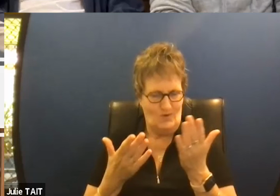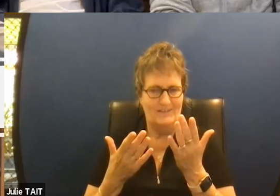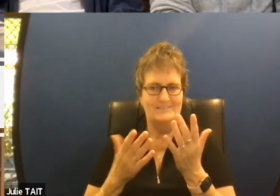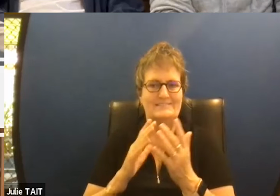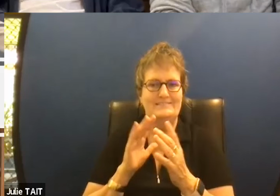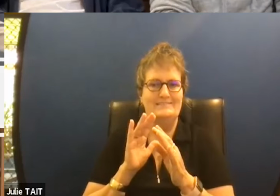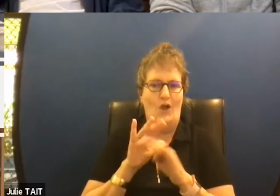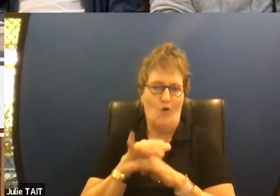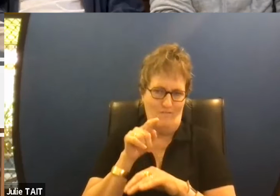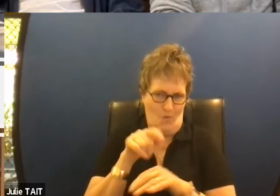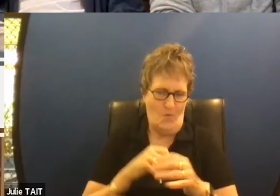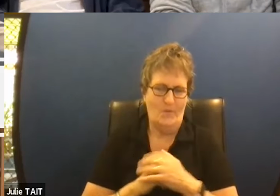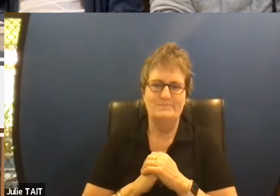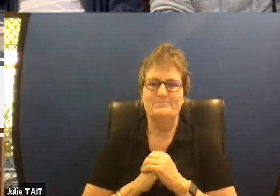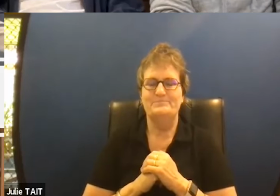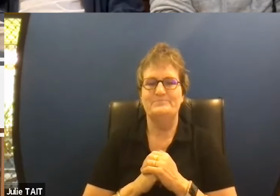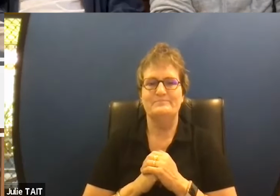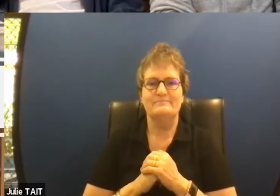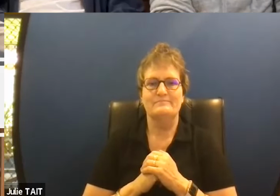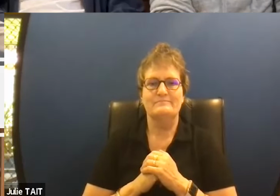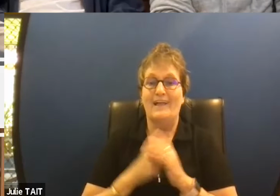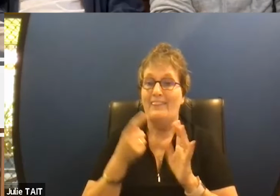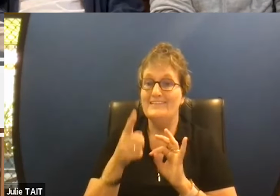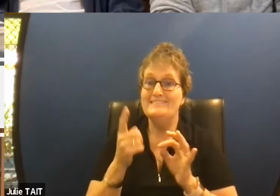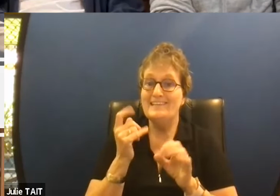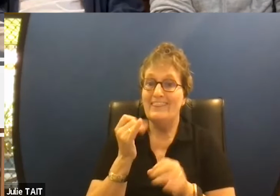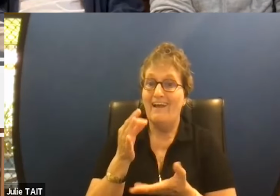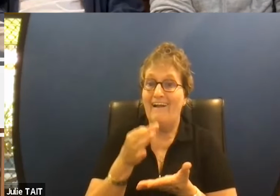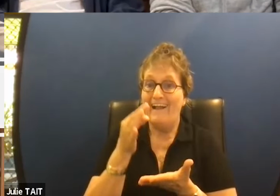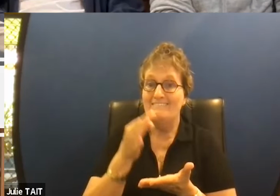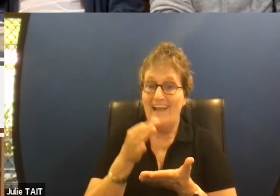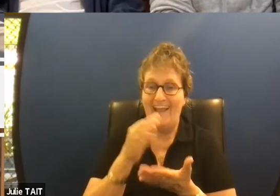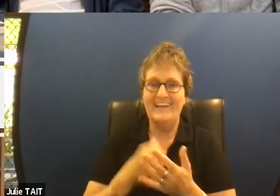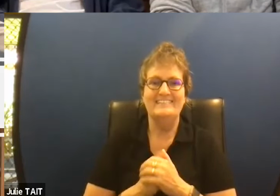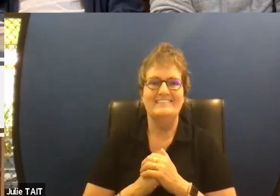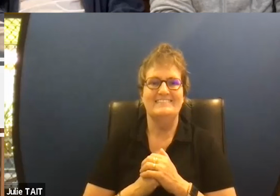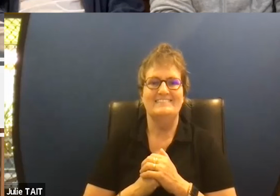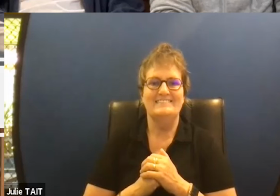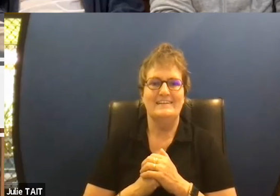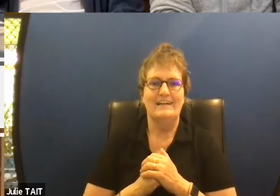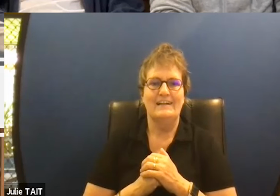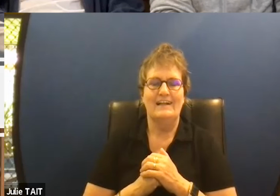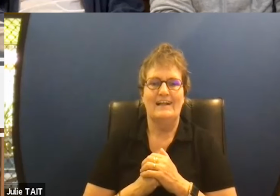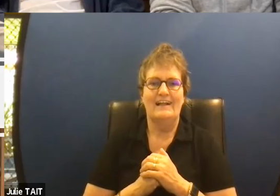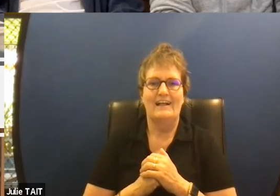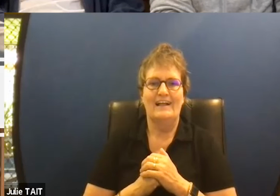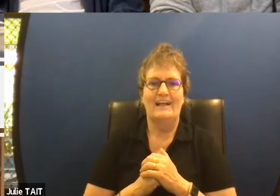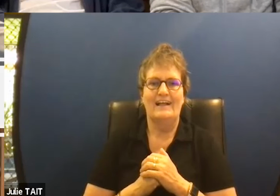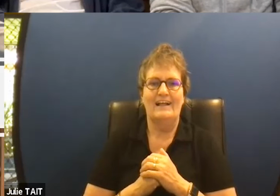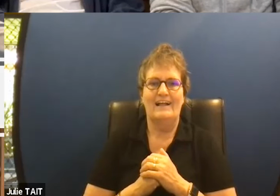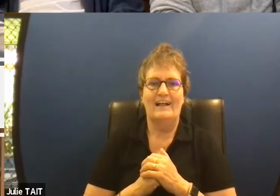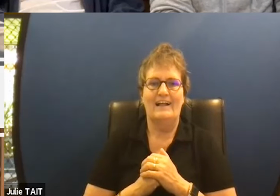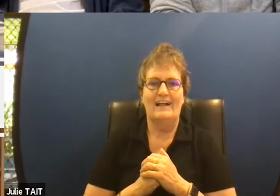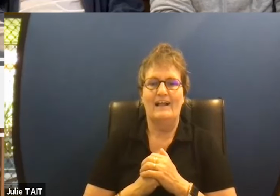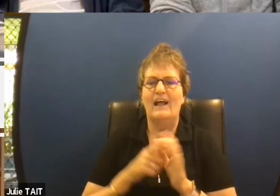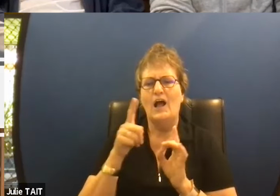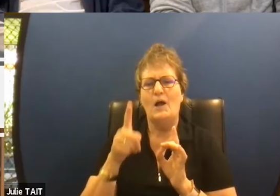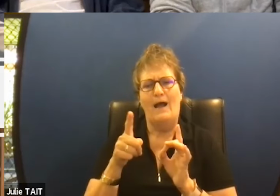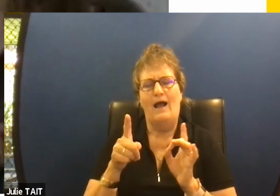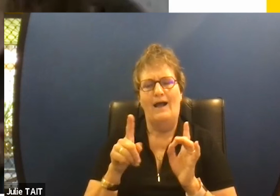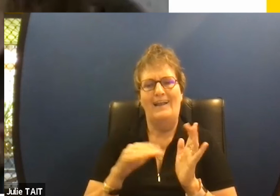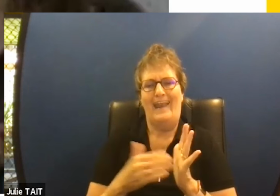this is in the JG Cafe, as many of you can recognize. However, it is closed,